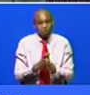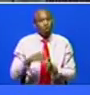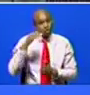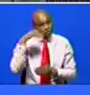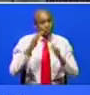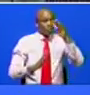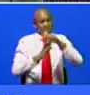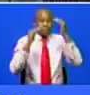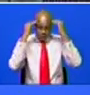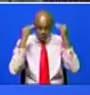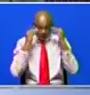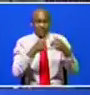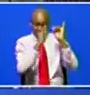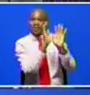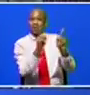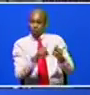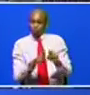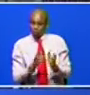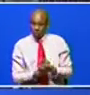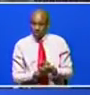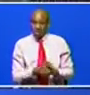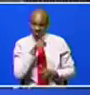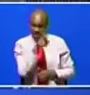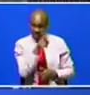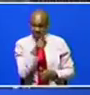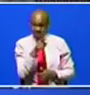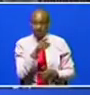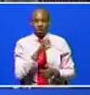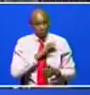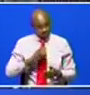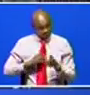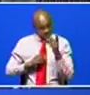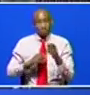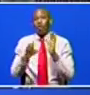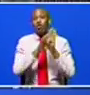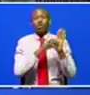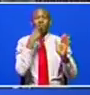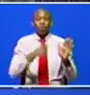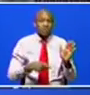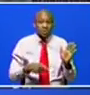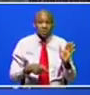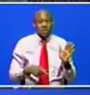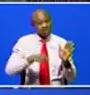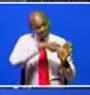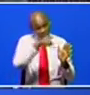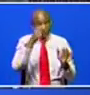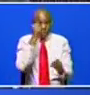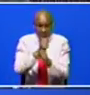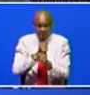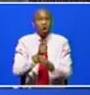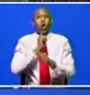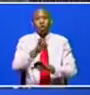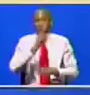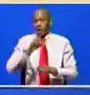Supreme Court is an independent body. That commission, the constitution says that they don't work under the